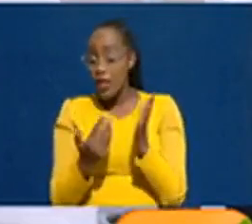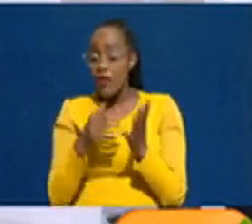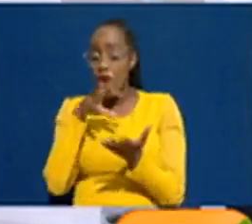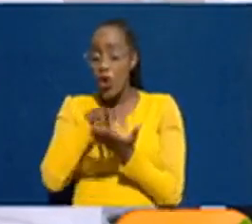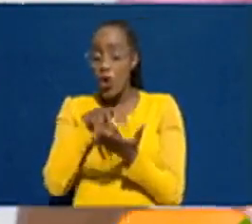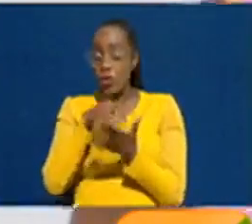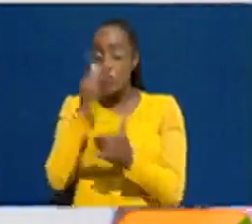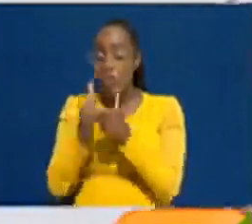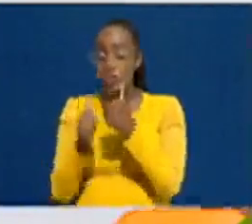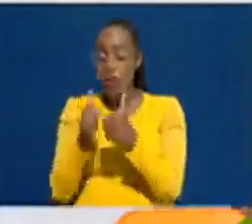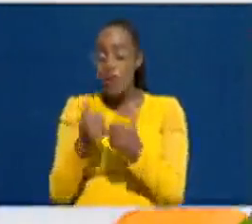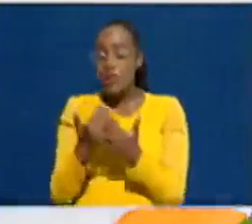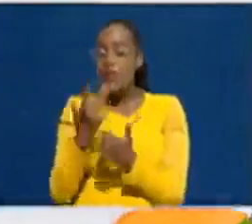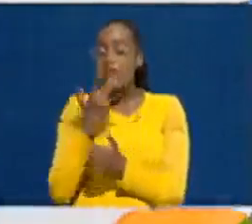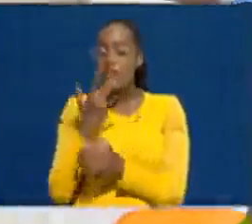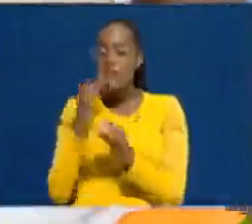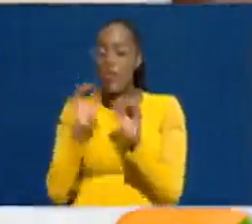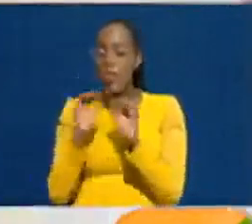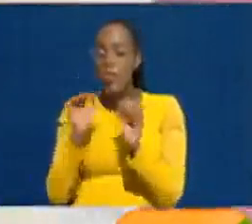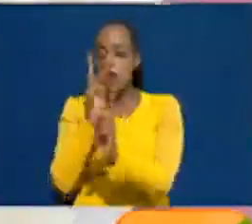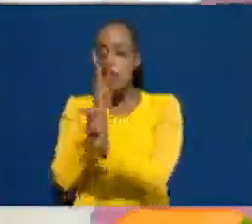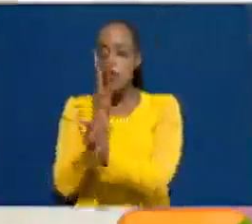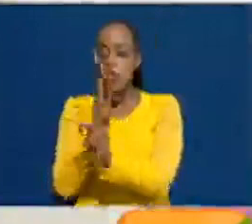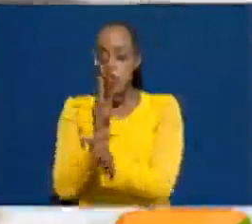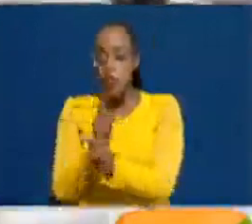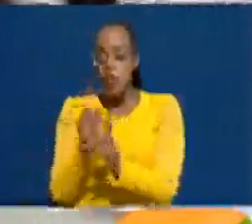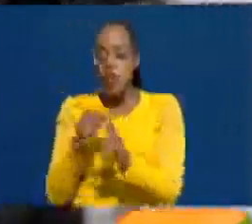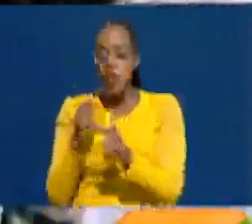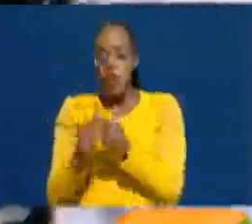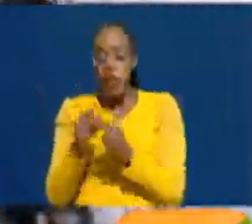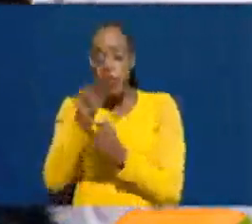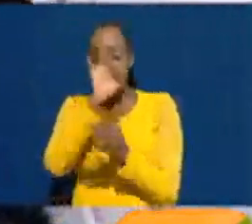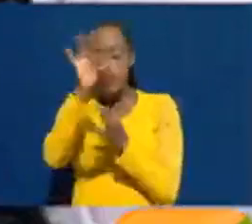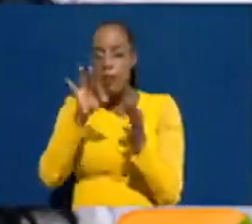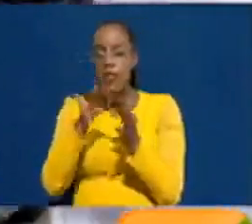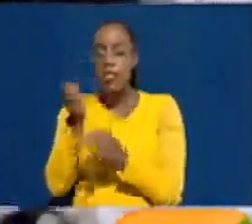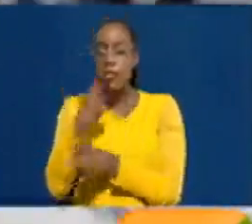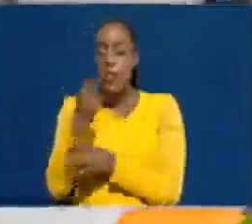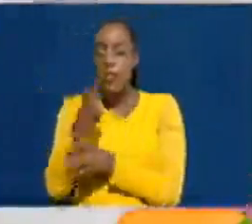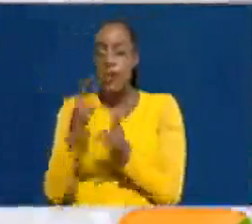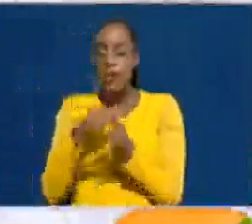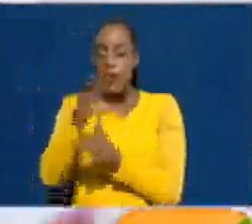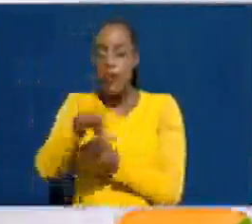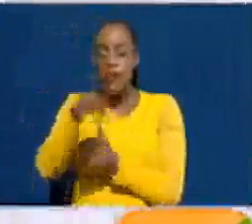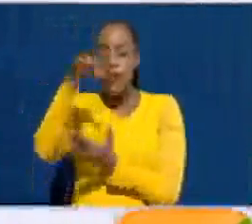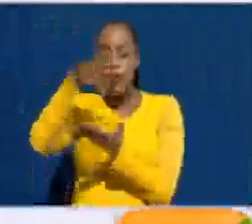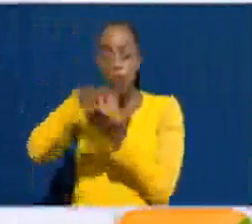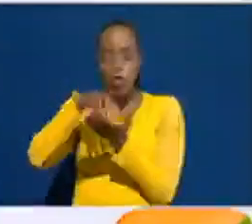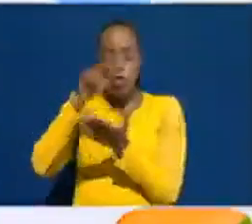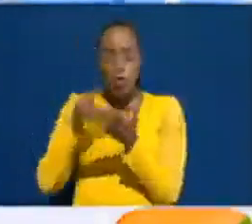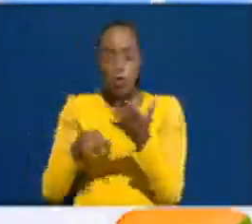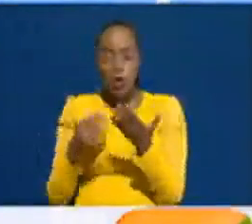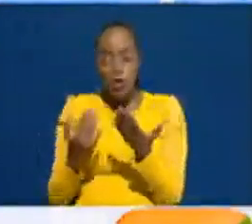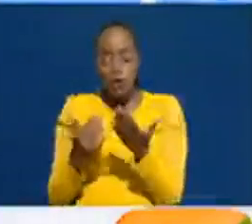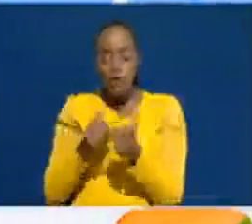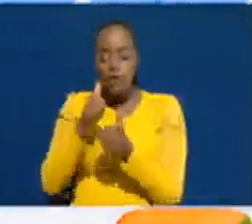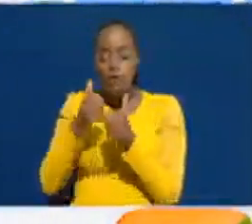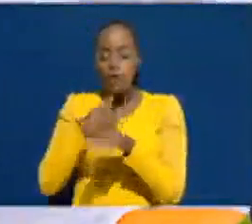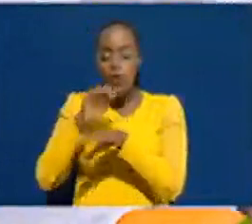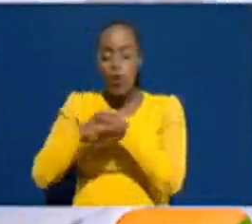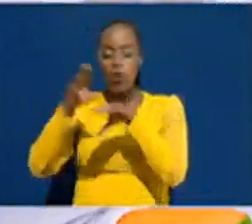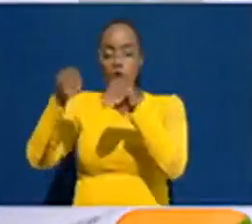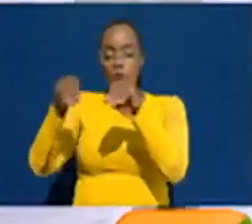conditions which are not favorable for storage of those particular medicines, then you find a situation whereby a good